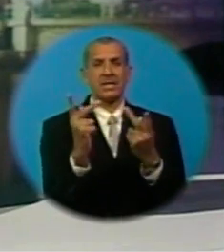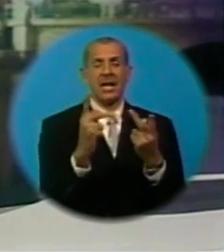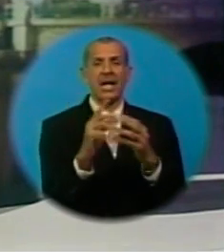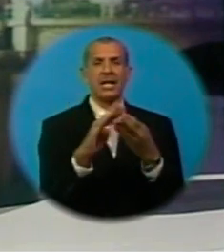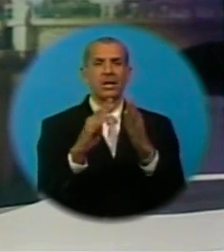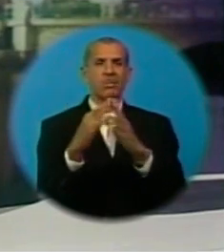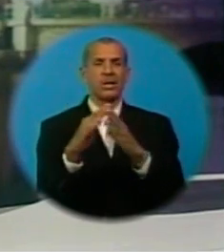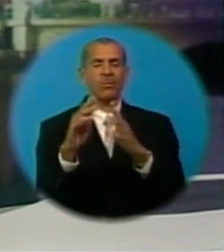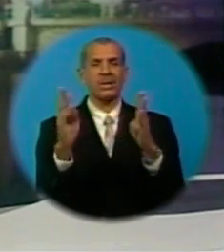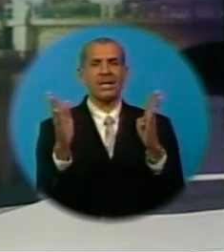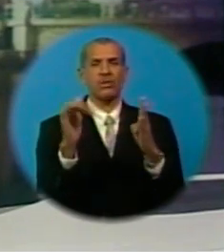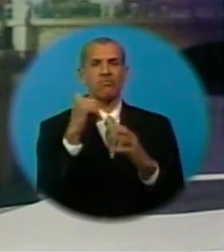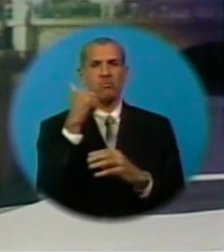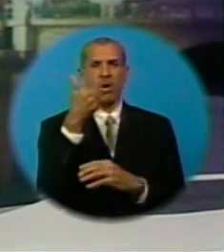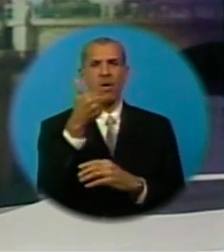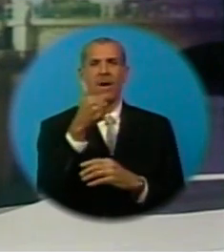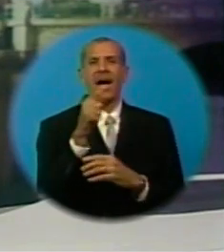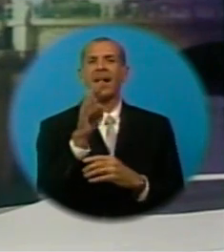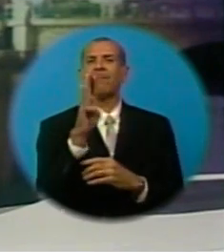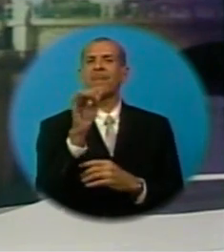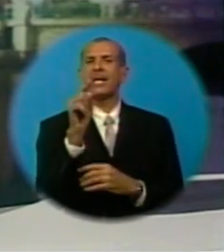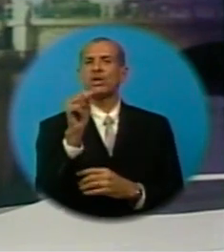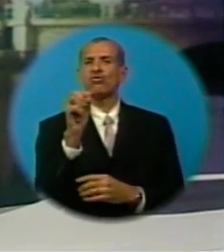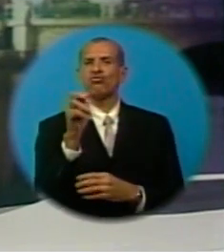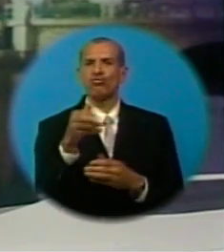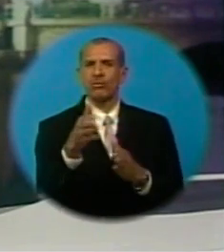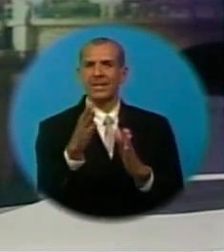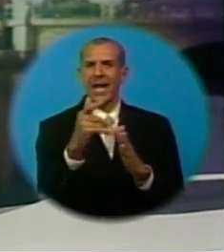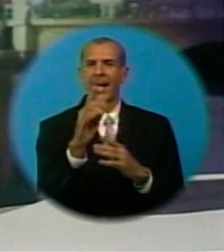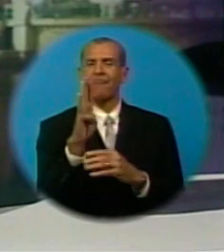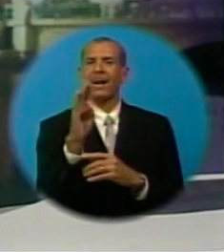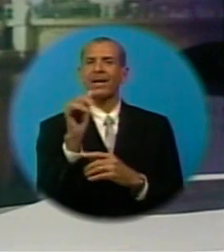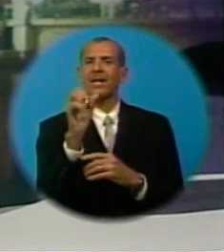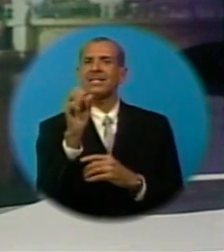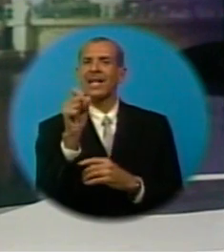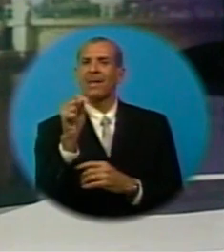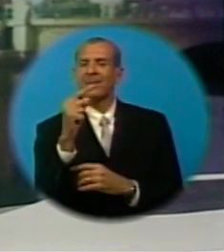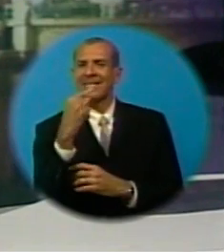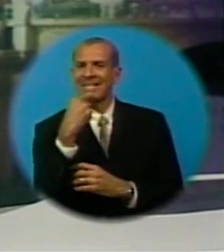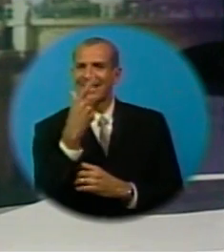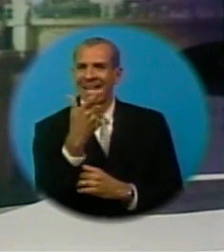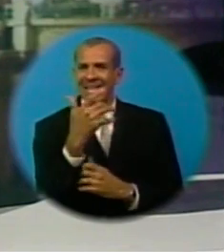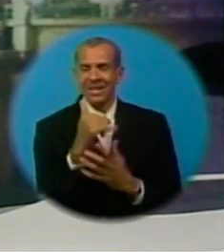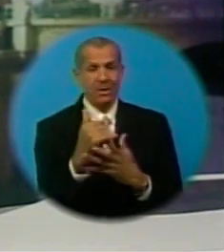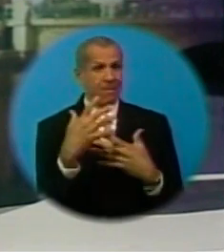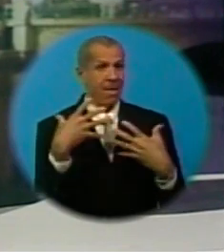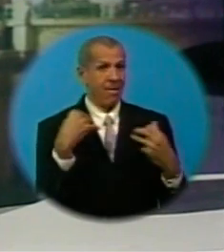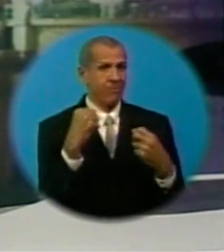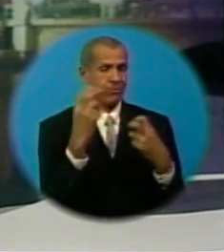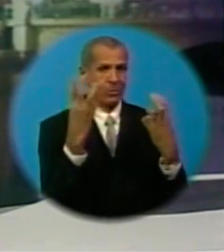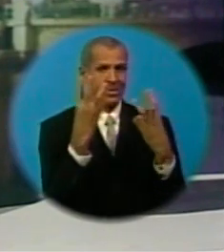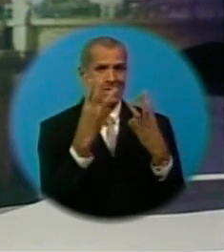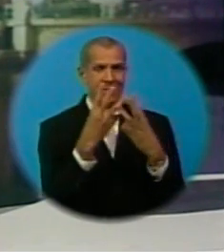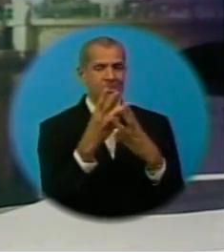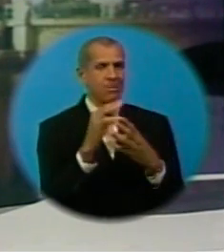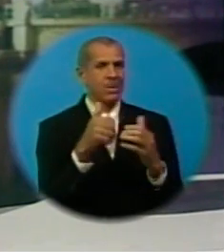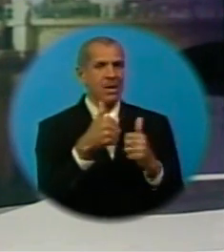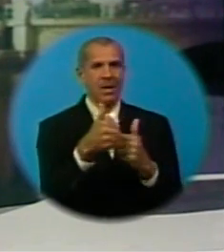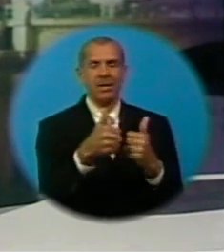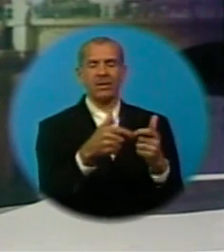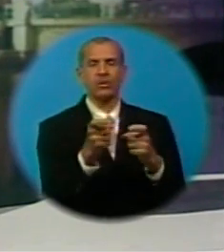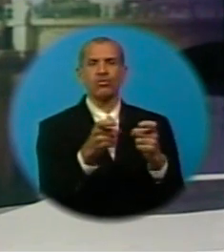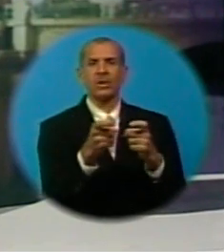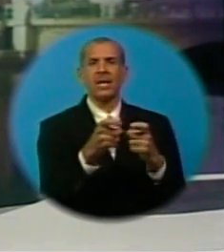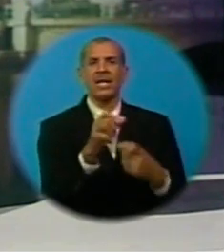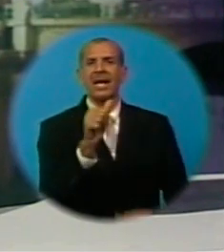open day tomorrow at its Bay Street clinic. Mrs. Bino-Sutherland says although there are some health risks beyond control like aneurysms,